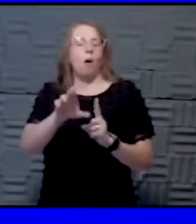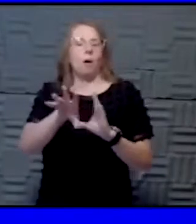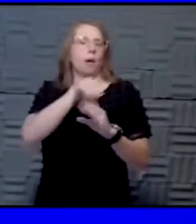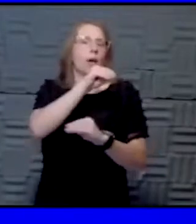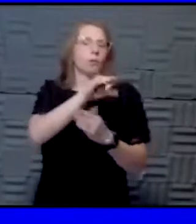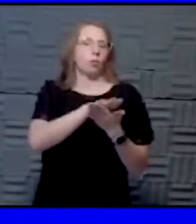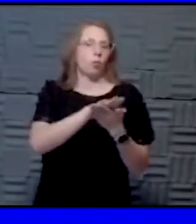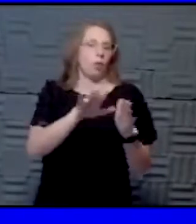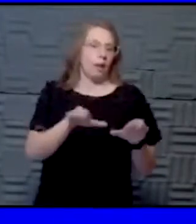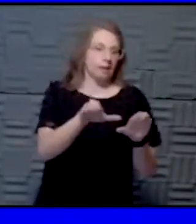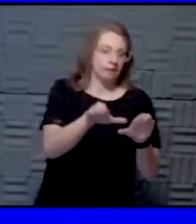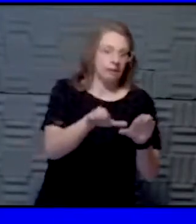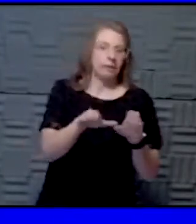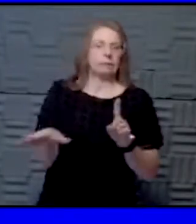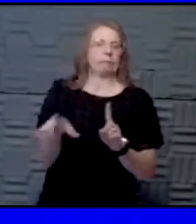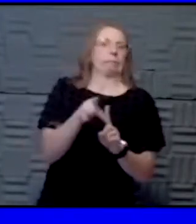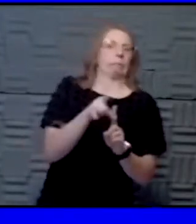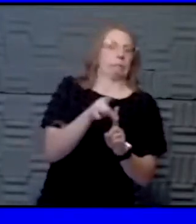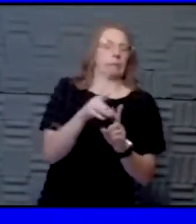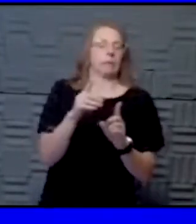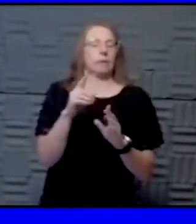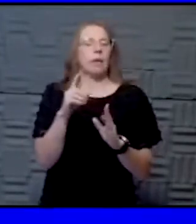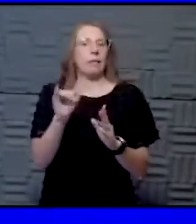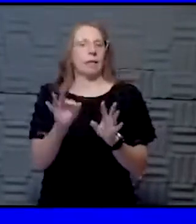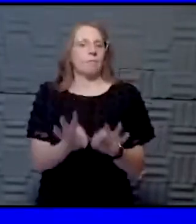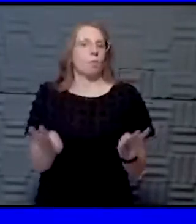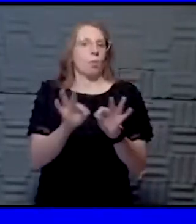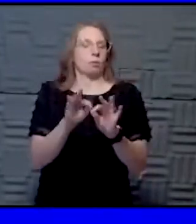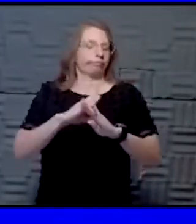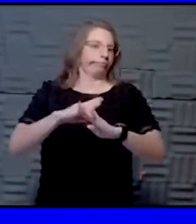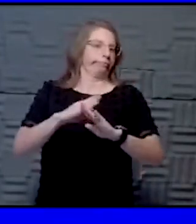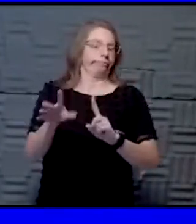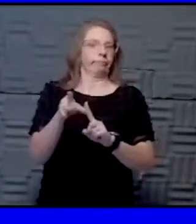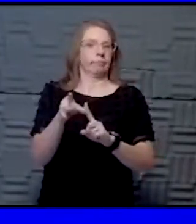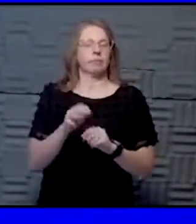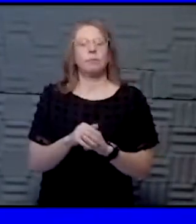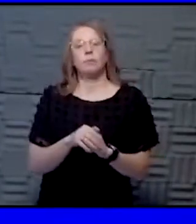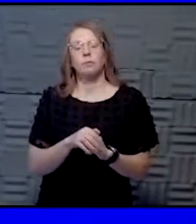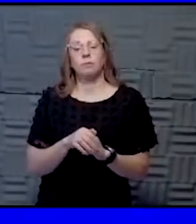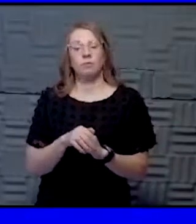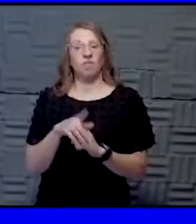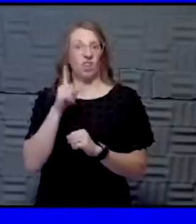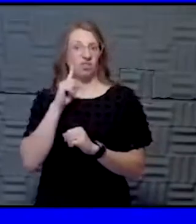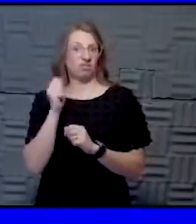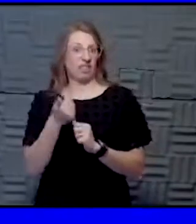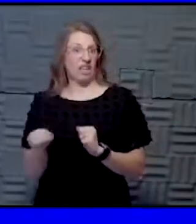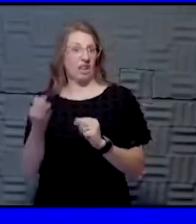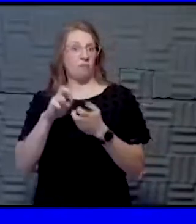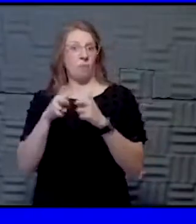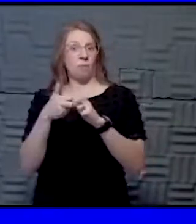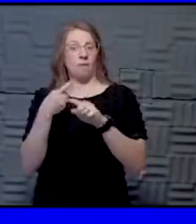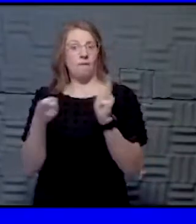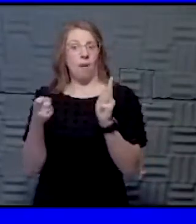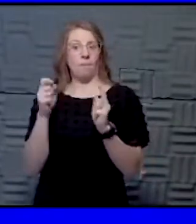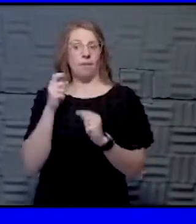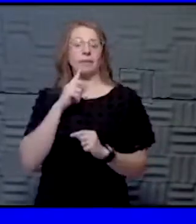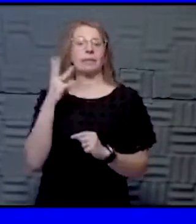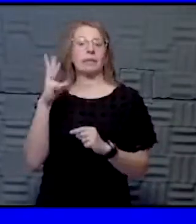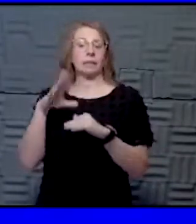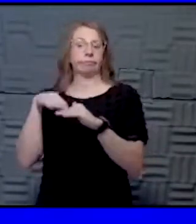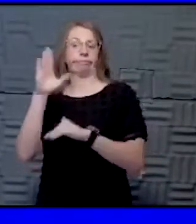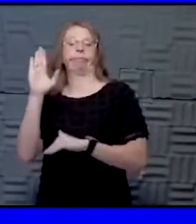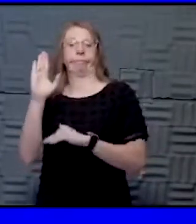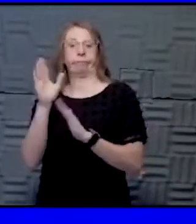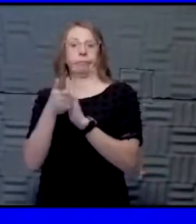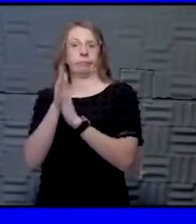going to be vitally important. And we know that we haven't heard a lot or any problems from these 16 and up